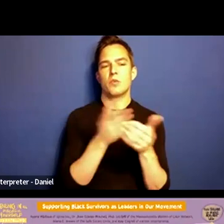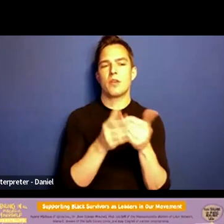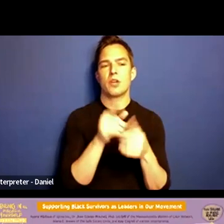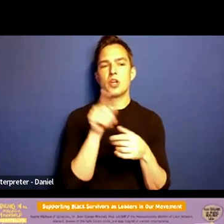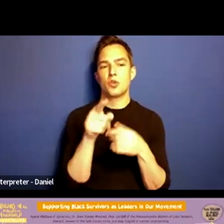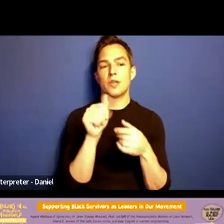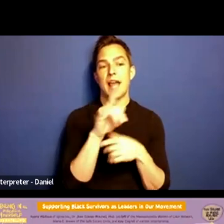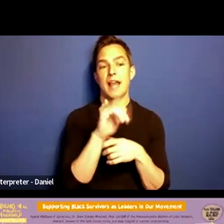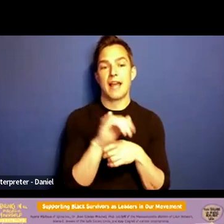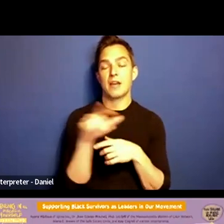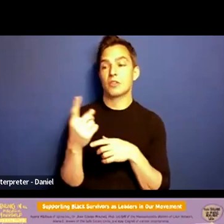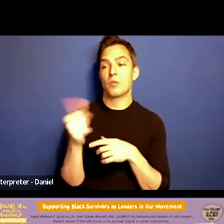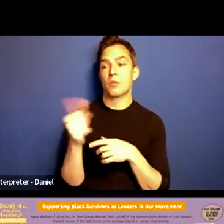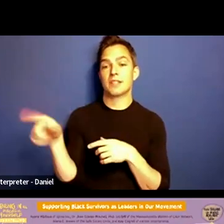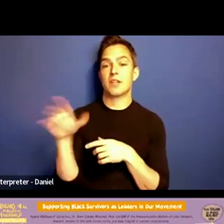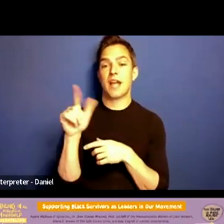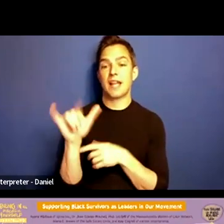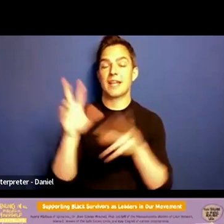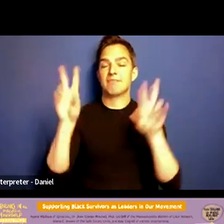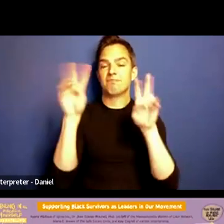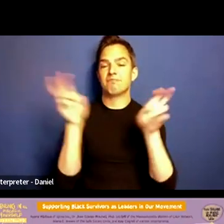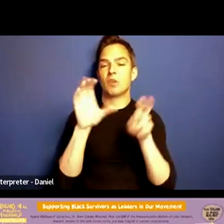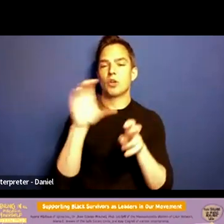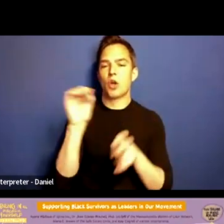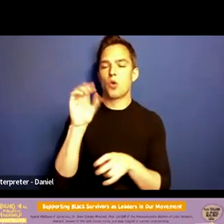else is an ally, is being a co-conspirator.